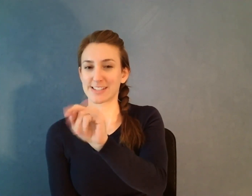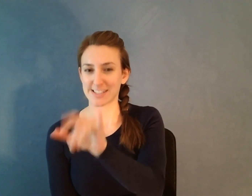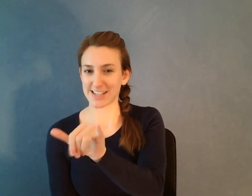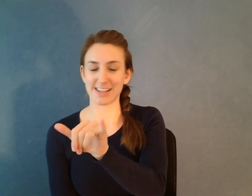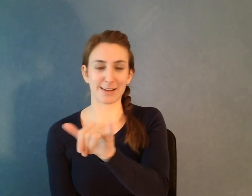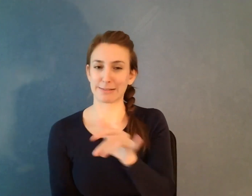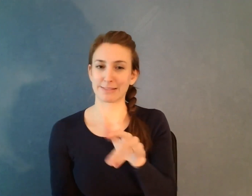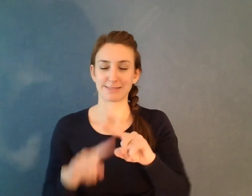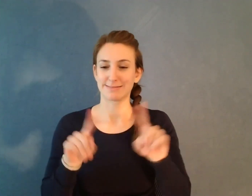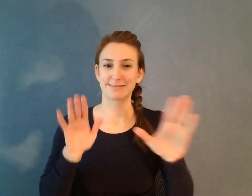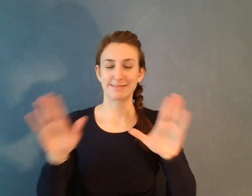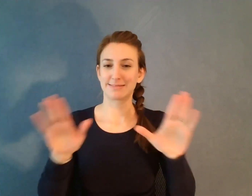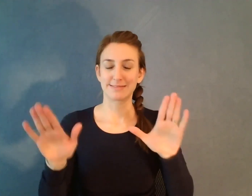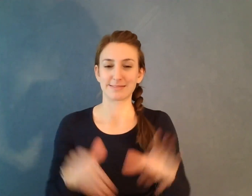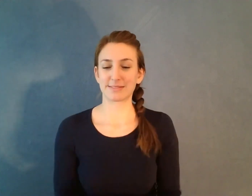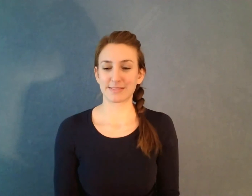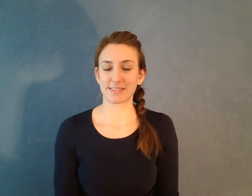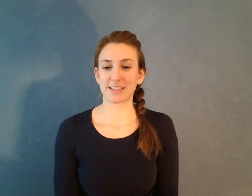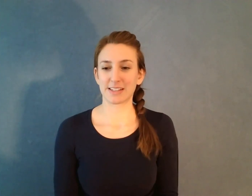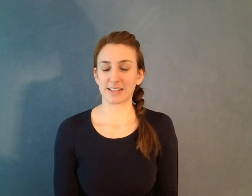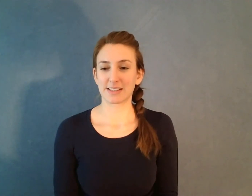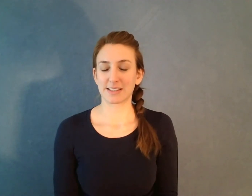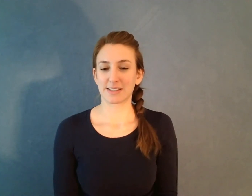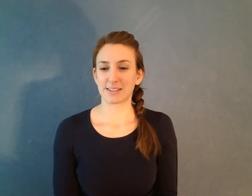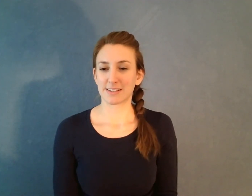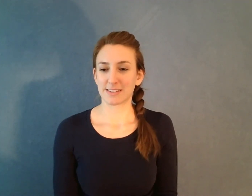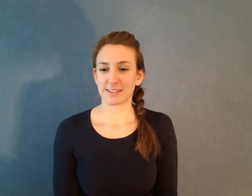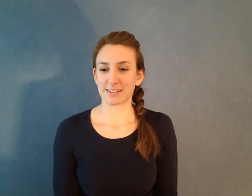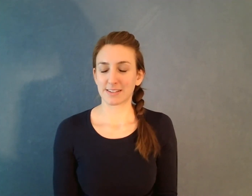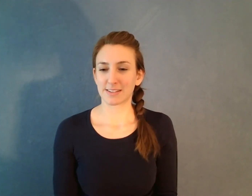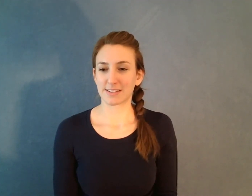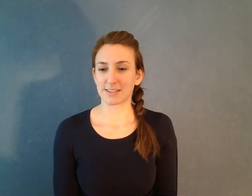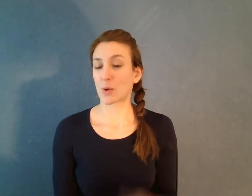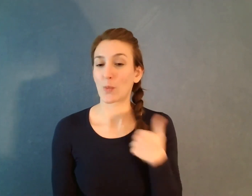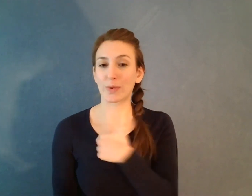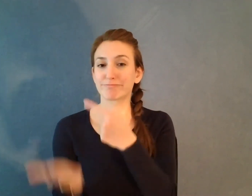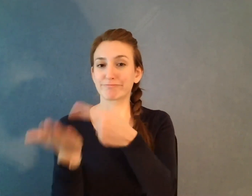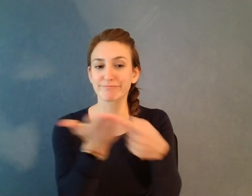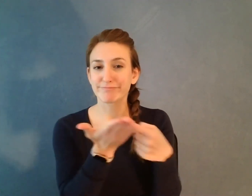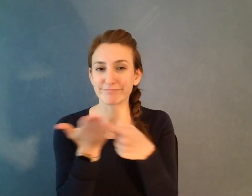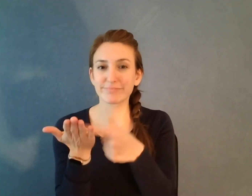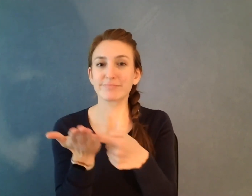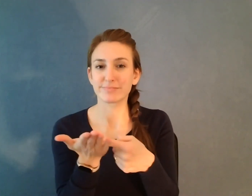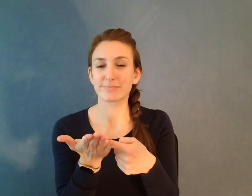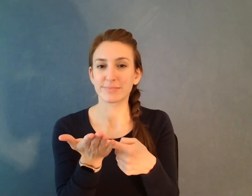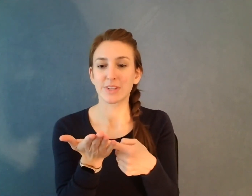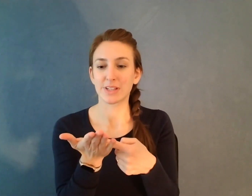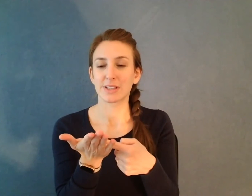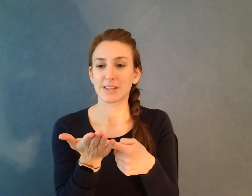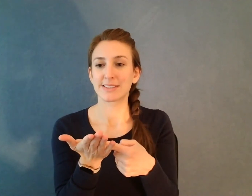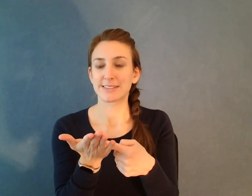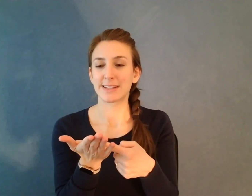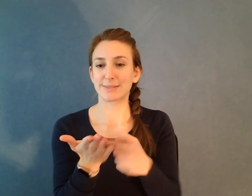talking about things that other people or the majority don't understand. And the more diversity, it'll make